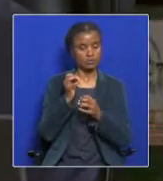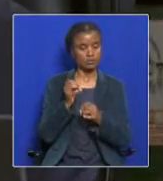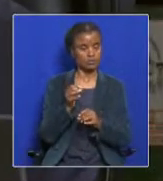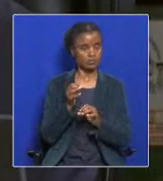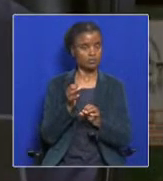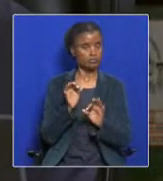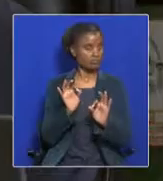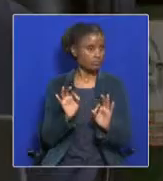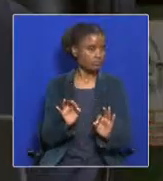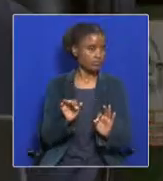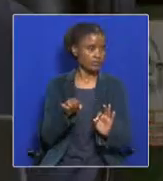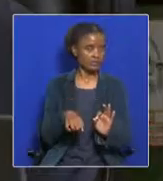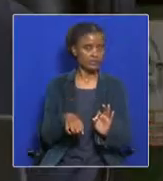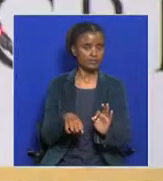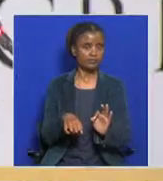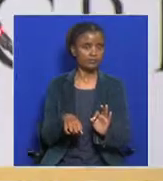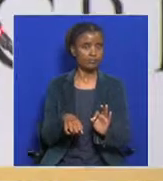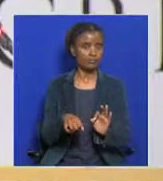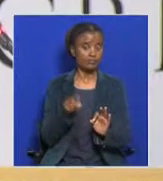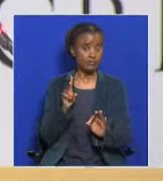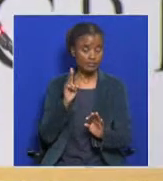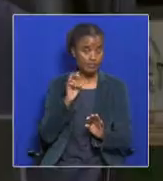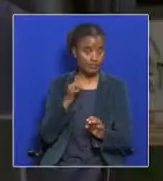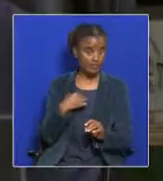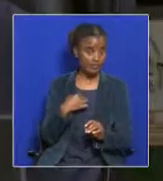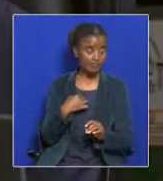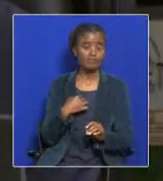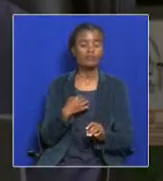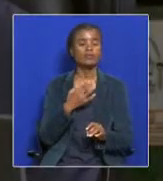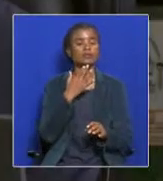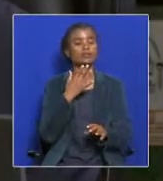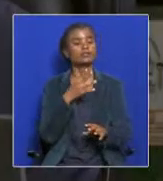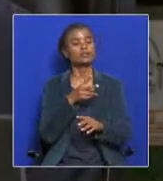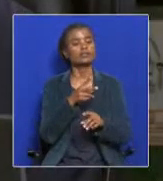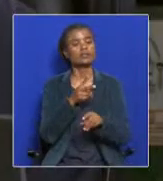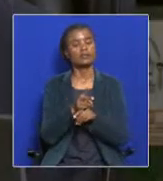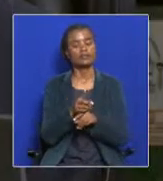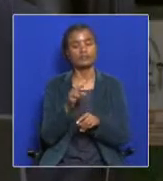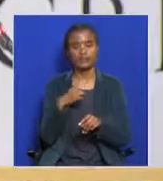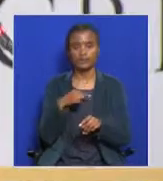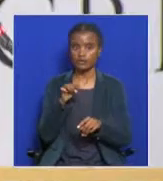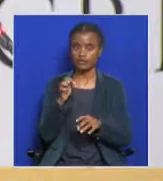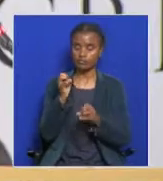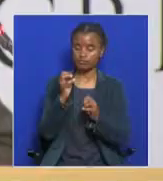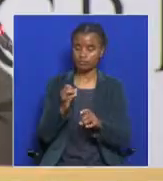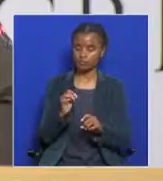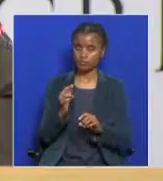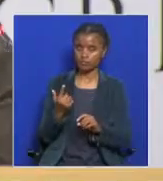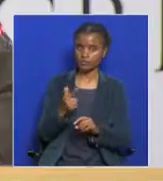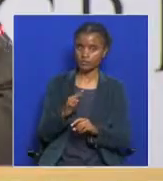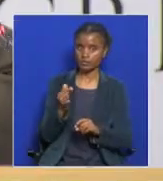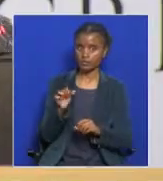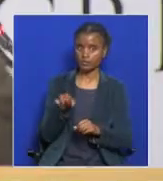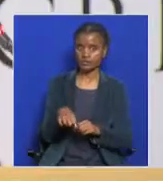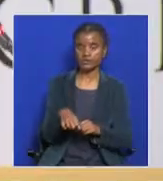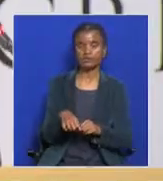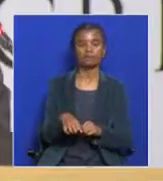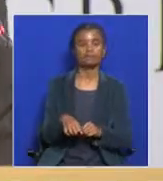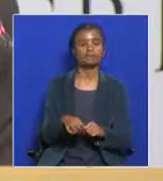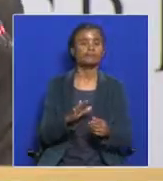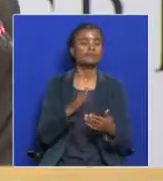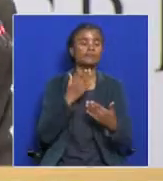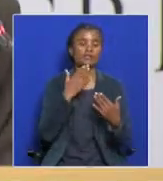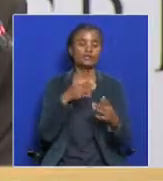Did you hear me? Say it again, Chair. I'm saying you are actually very articulate. Thank you, Chair. Thank you. Just made my